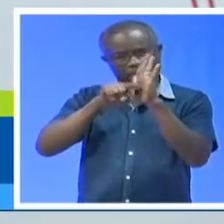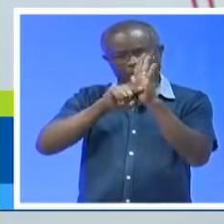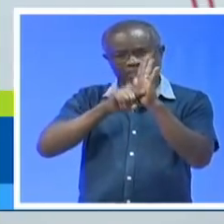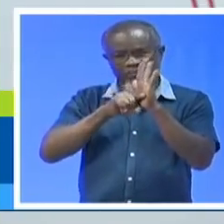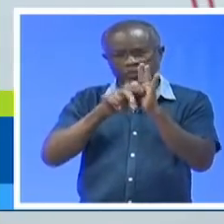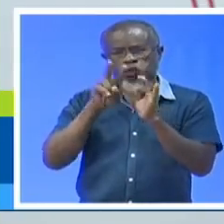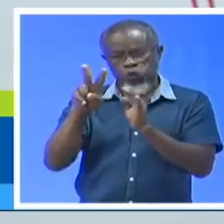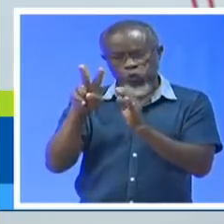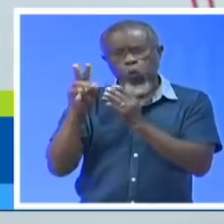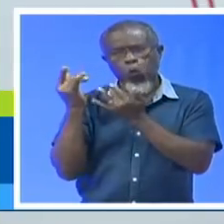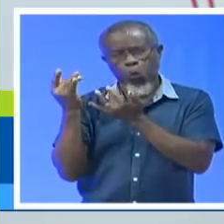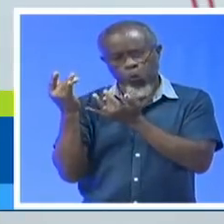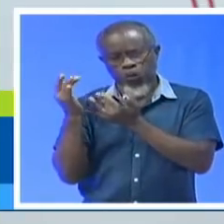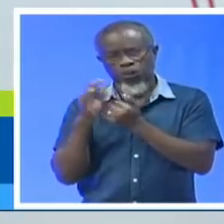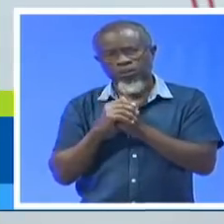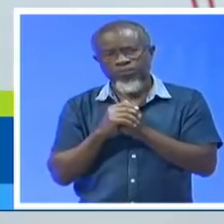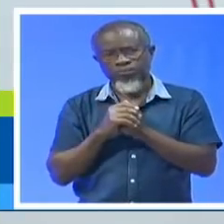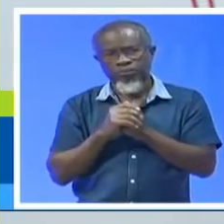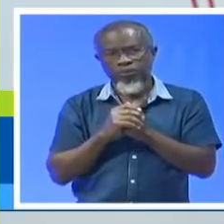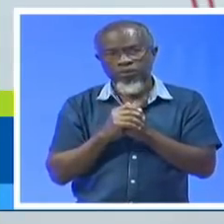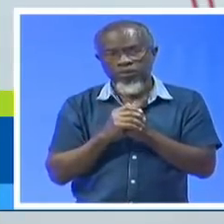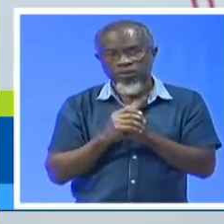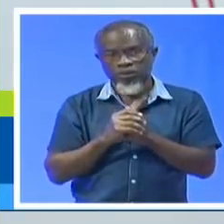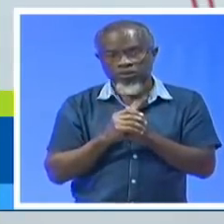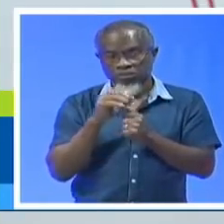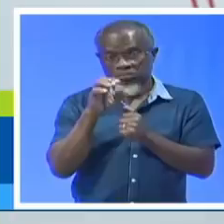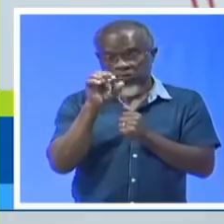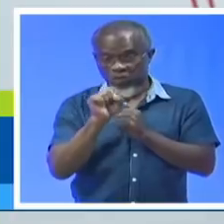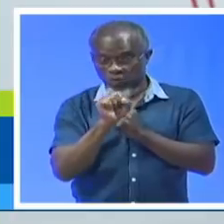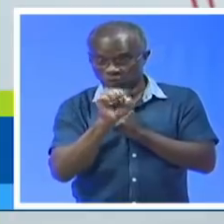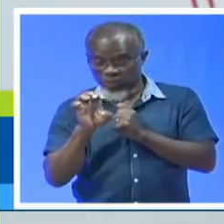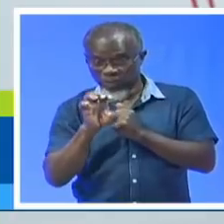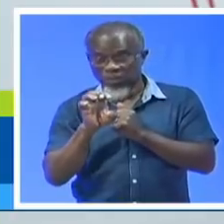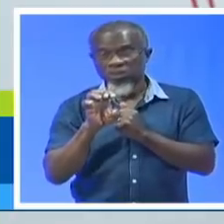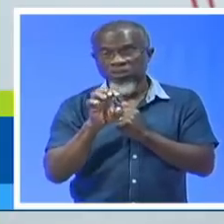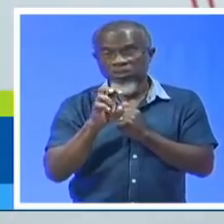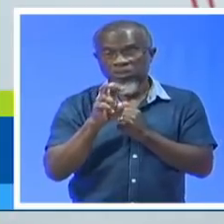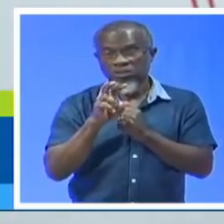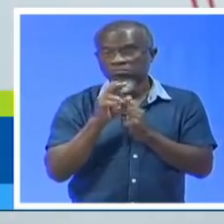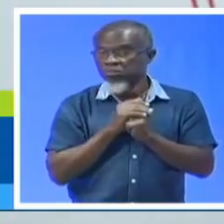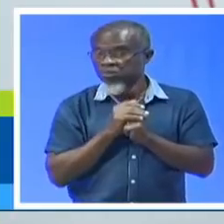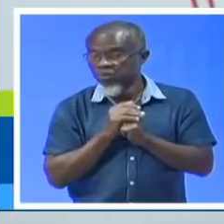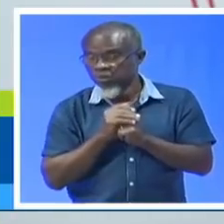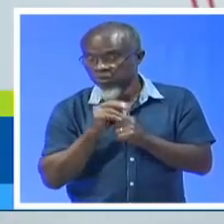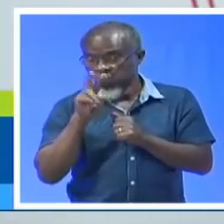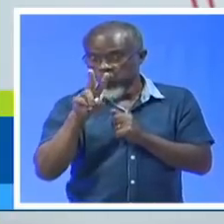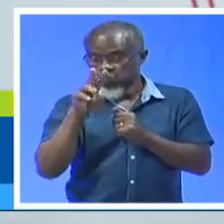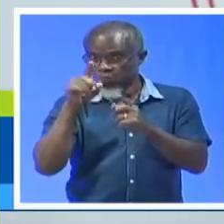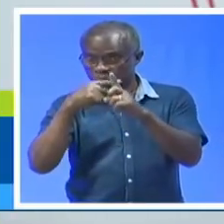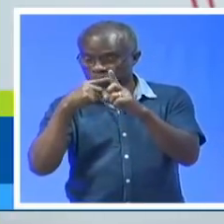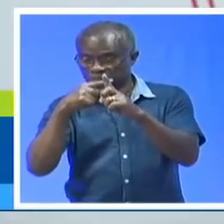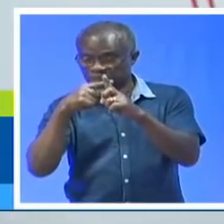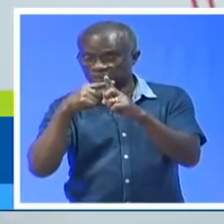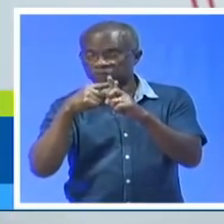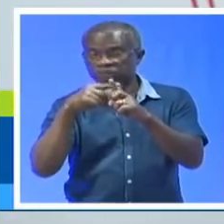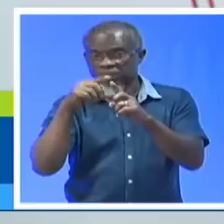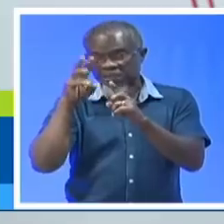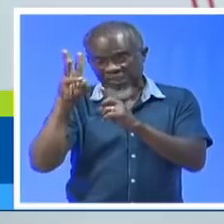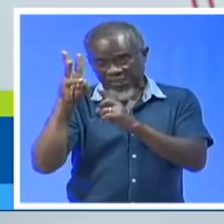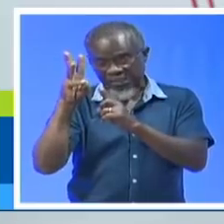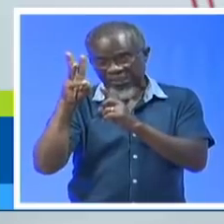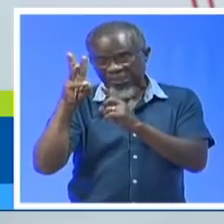pending. Southeastern, 1 positive, 1 negative, 7 pending. St. George